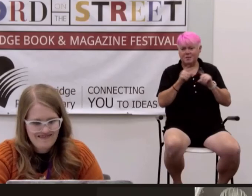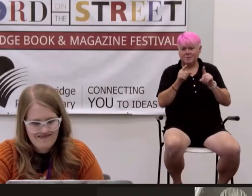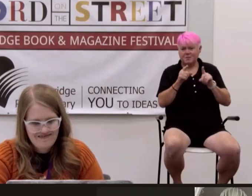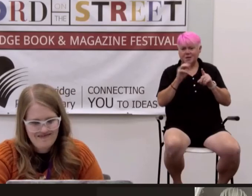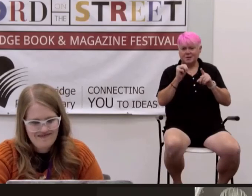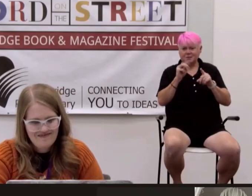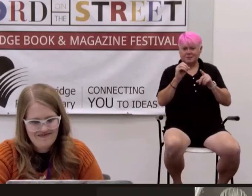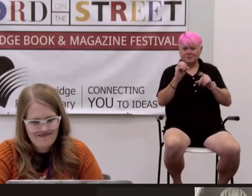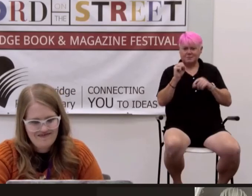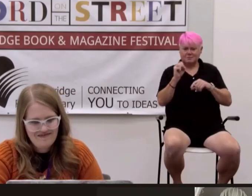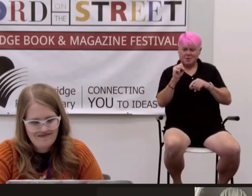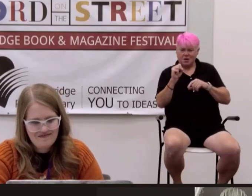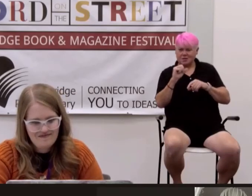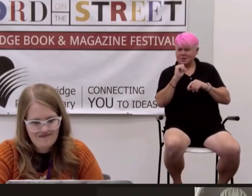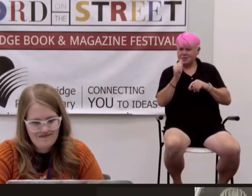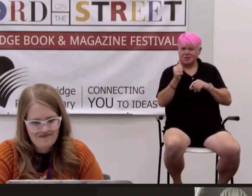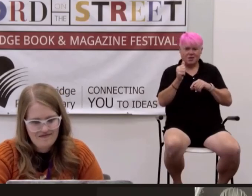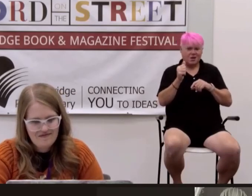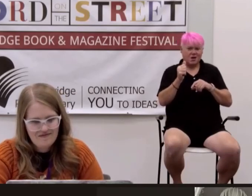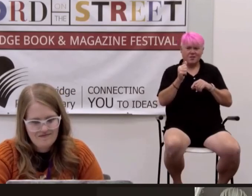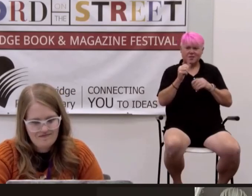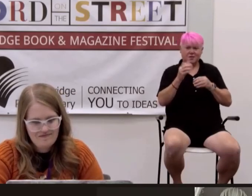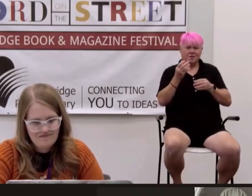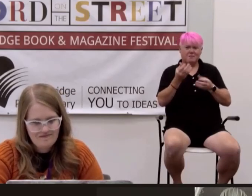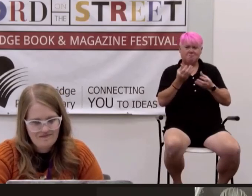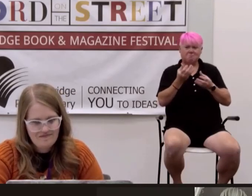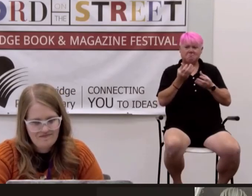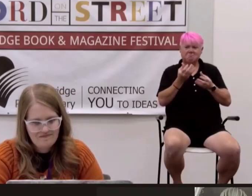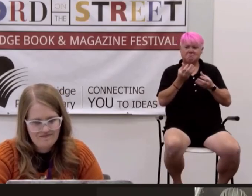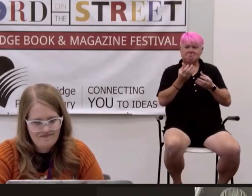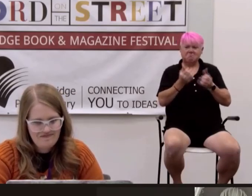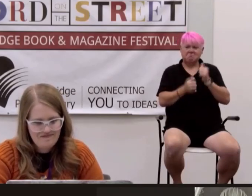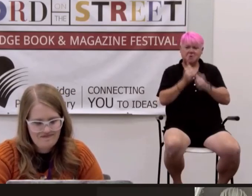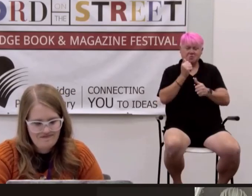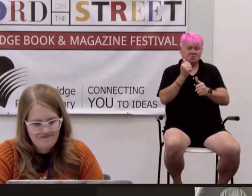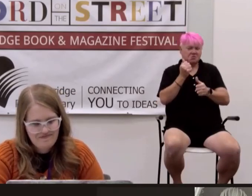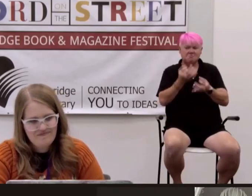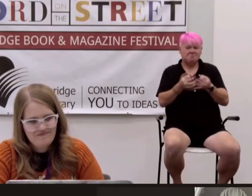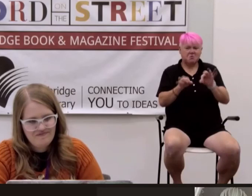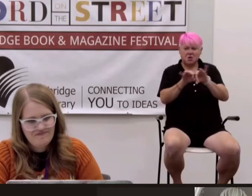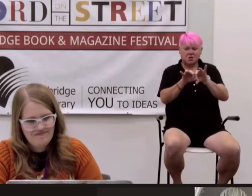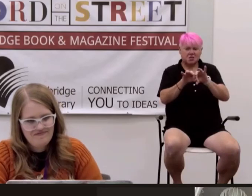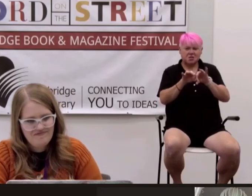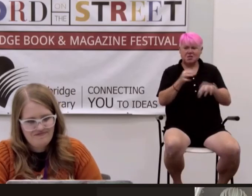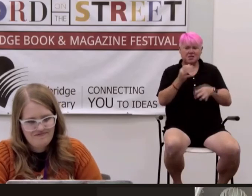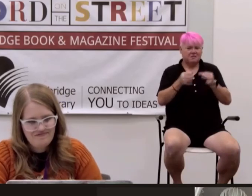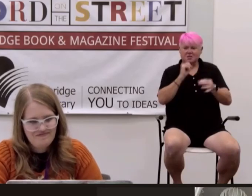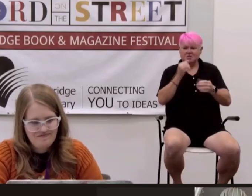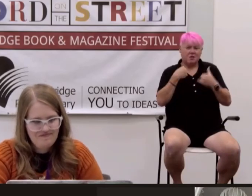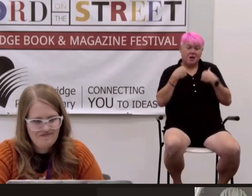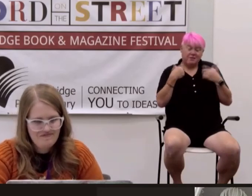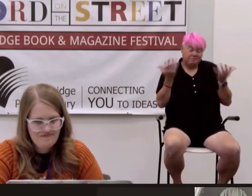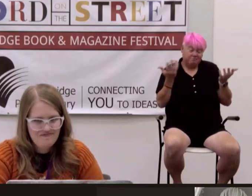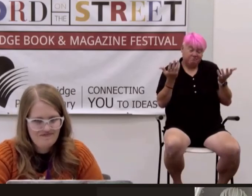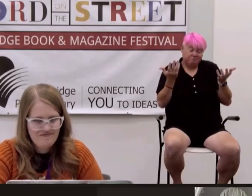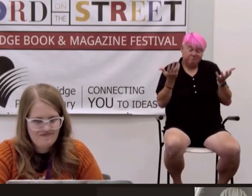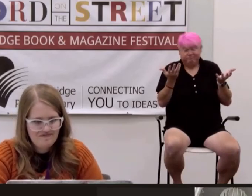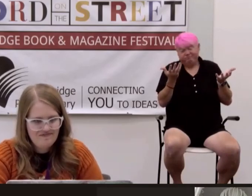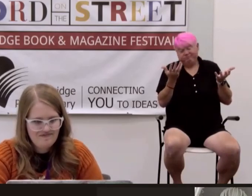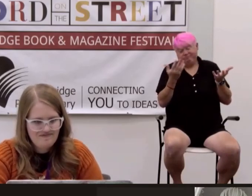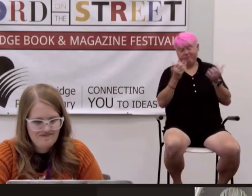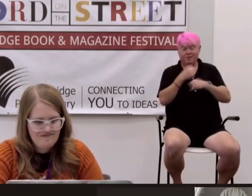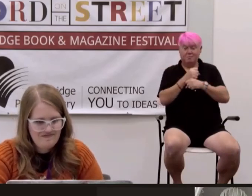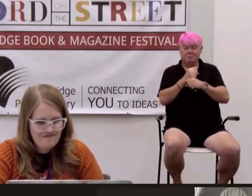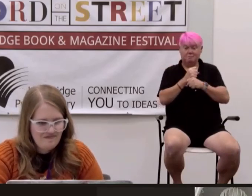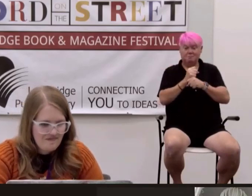not the main component of a dish. So it's a garnish. And so if you don't have that garnish, make the dish